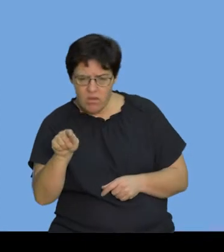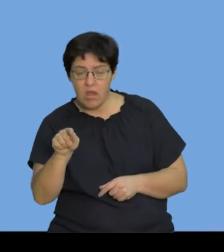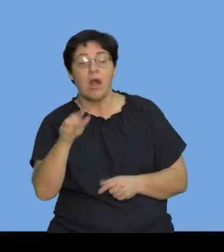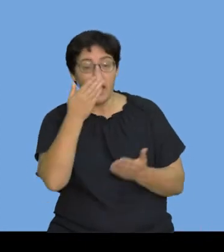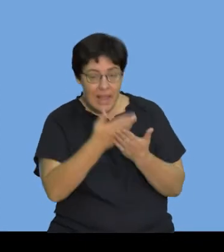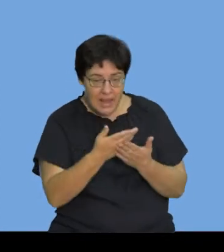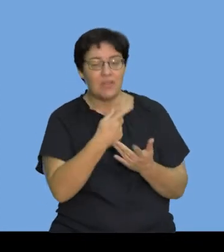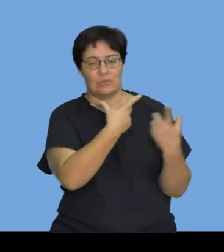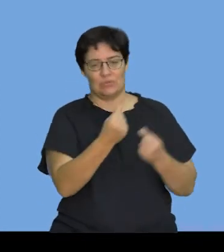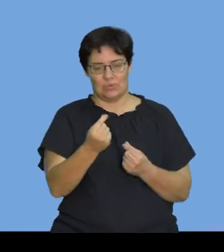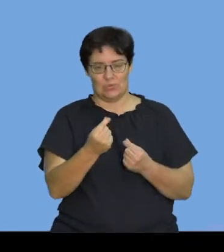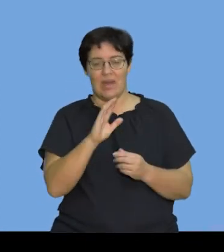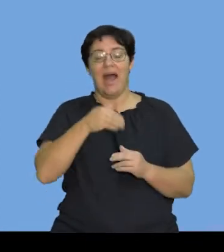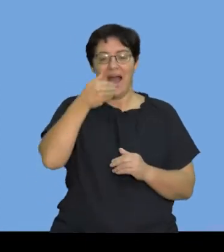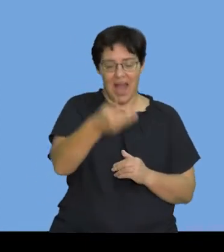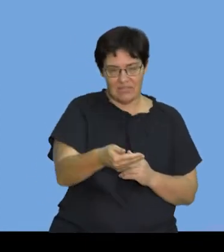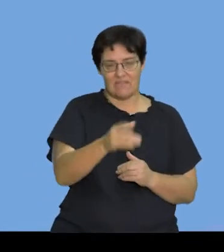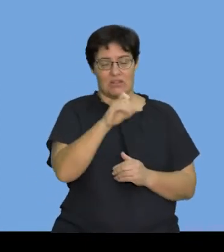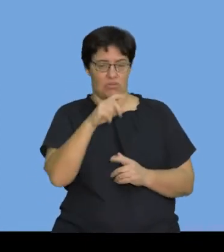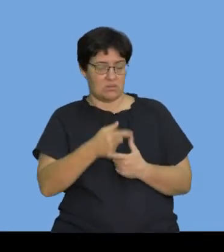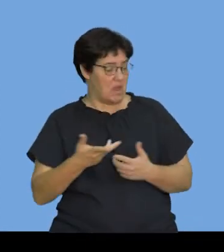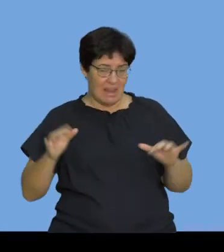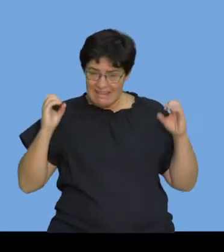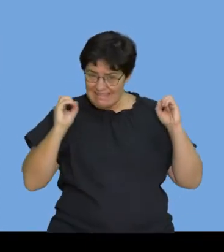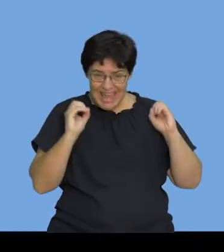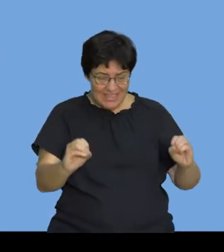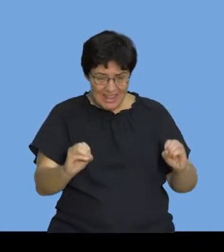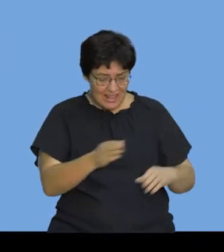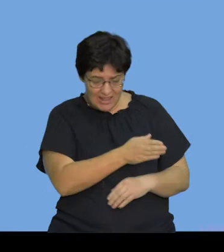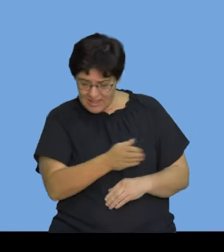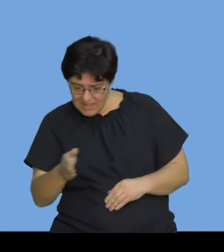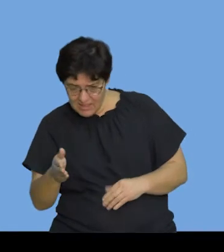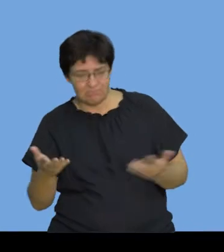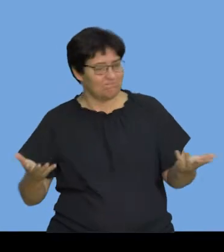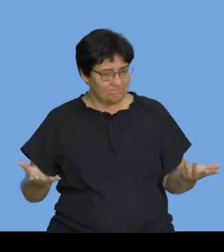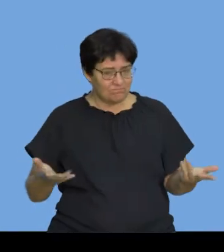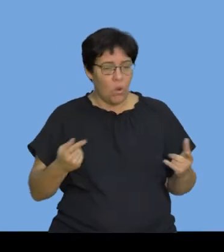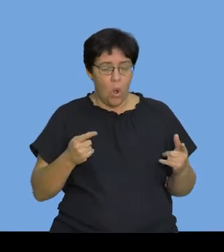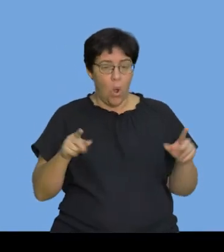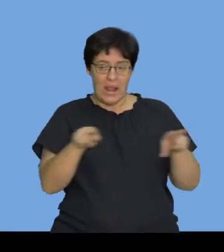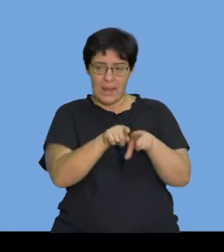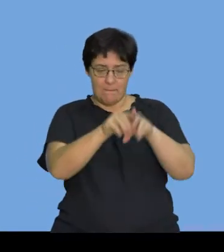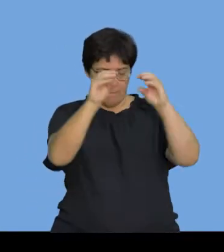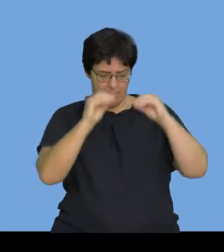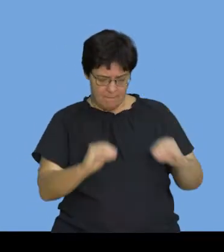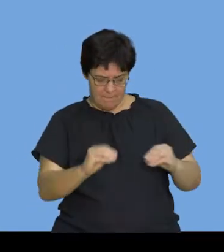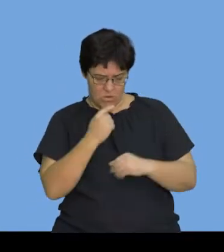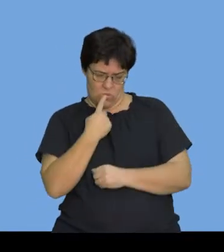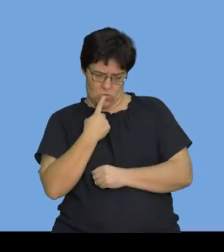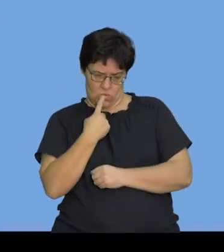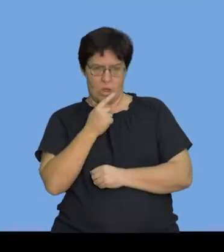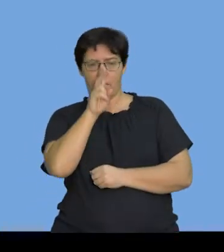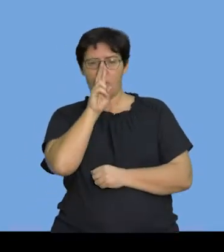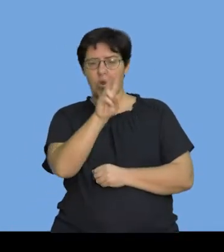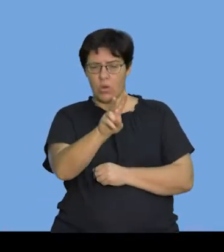after. But if you cannot take out a common factor, or even after you've taken out the common factor, you then look at the